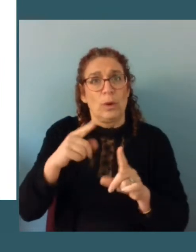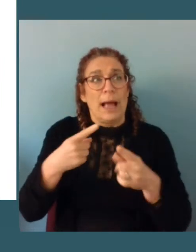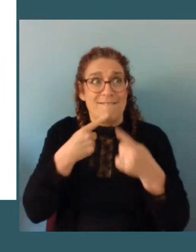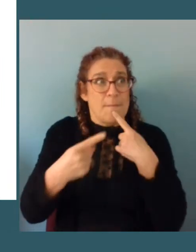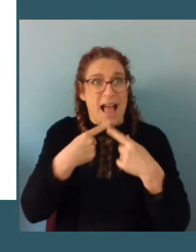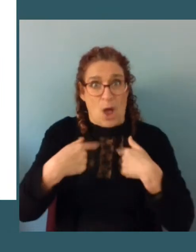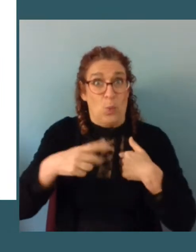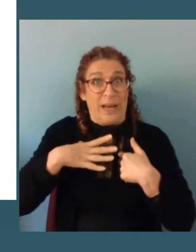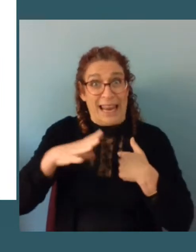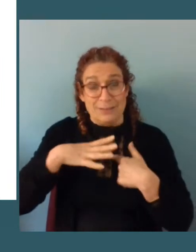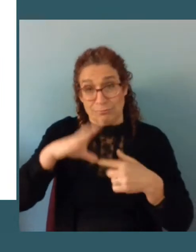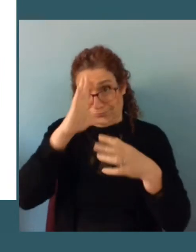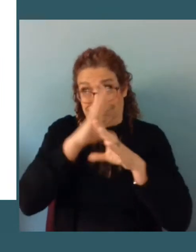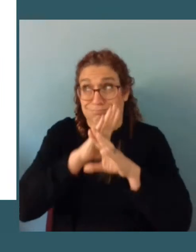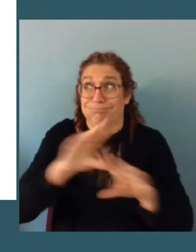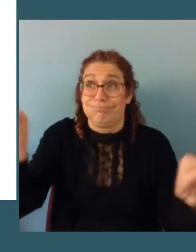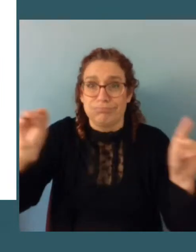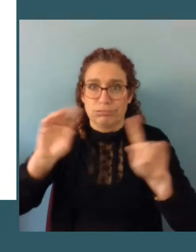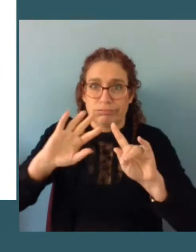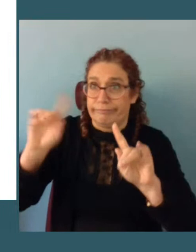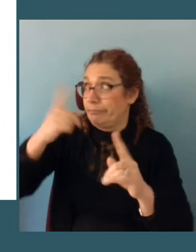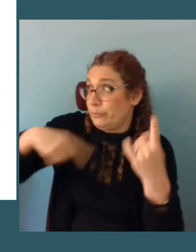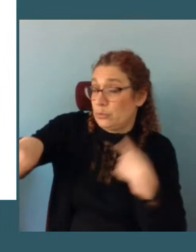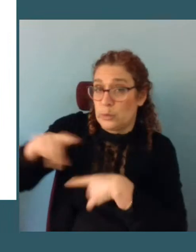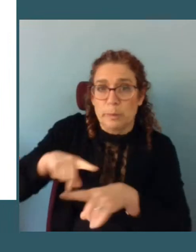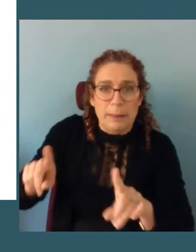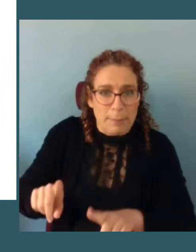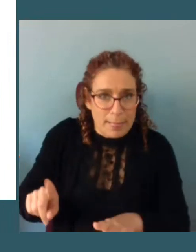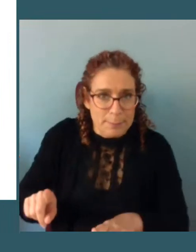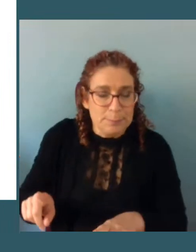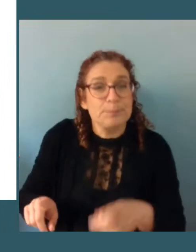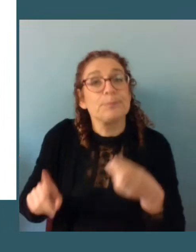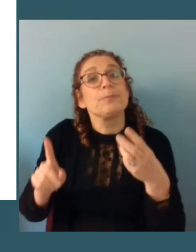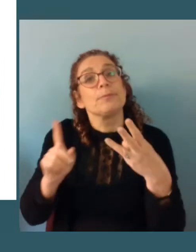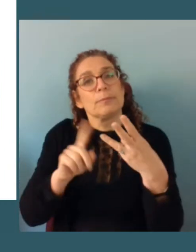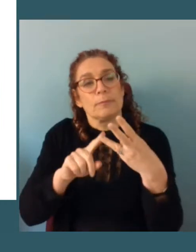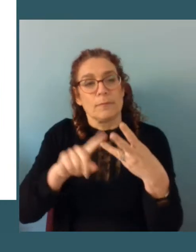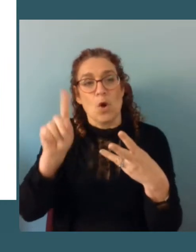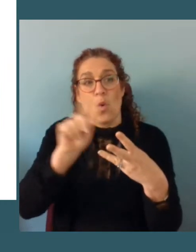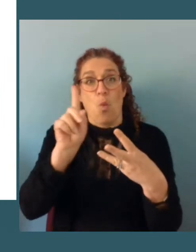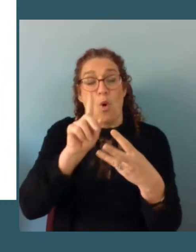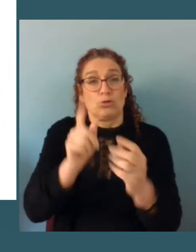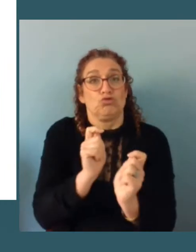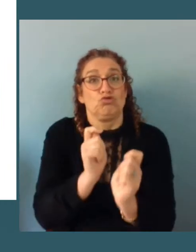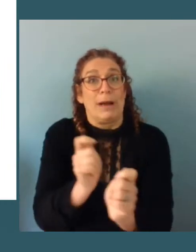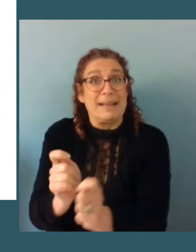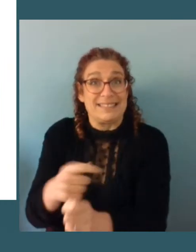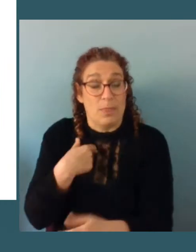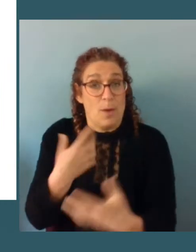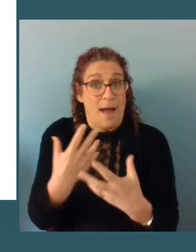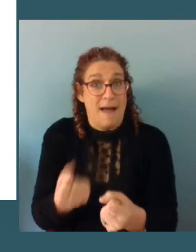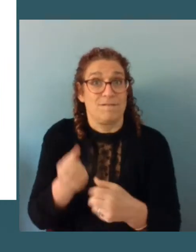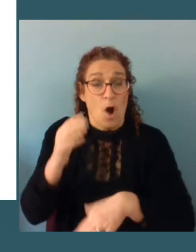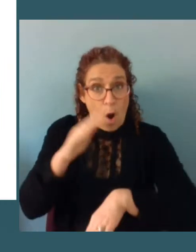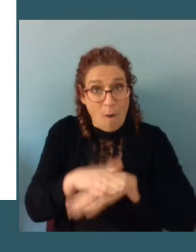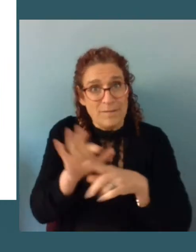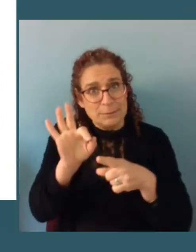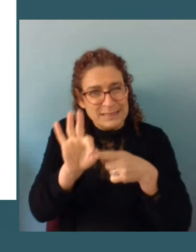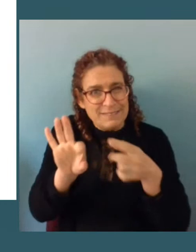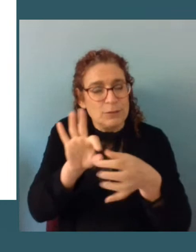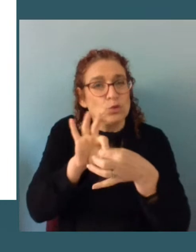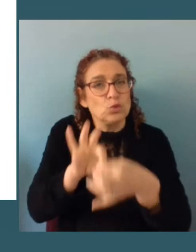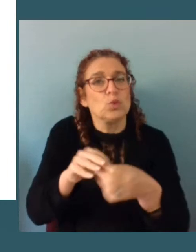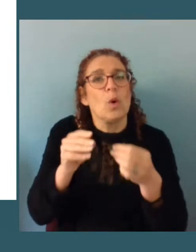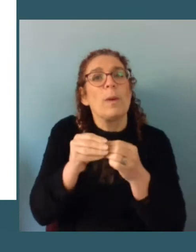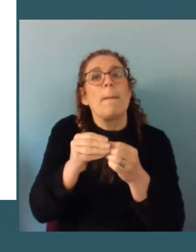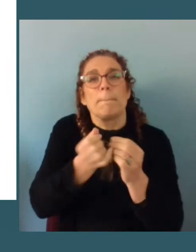And then finally, emerging treatments in those who have actually developed peanut allergy and any interventions that we may be